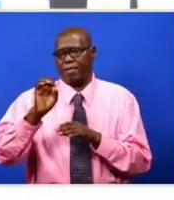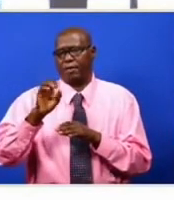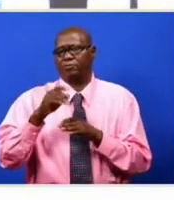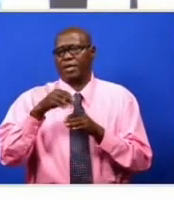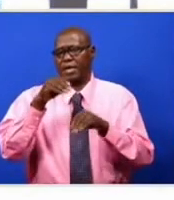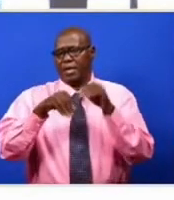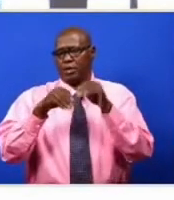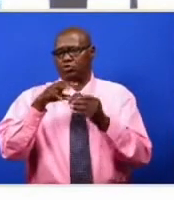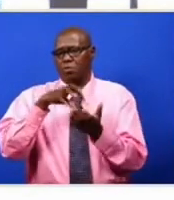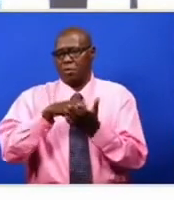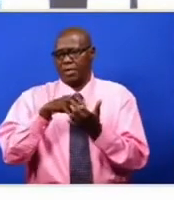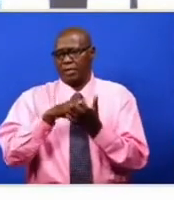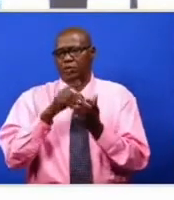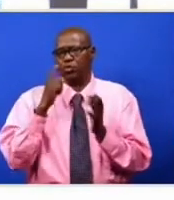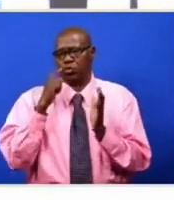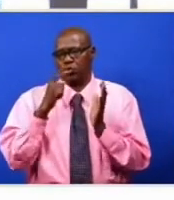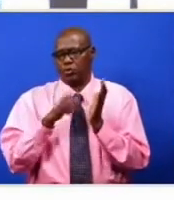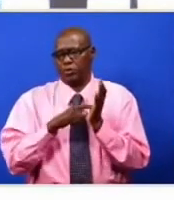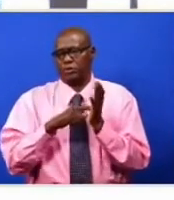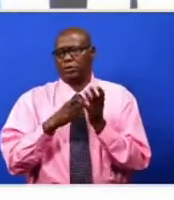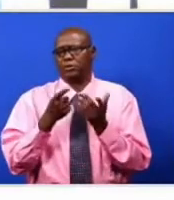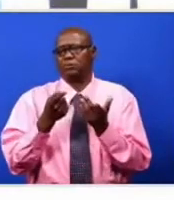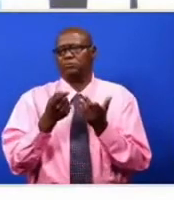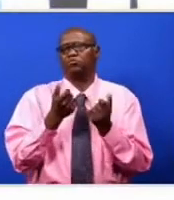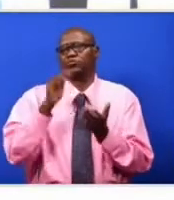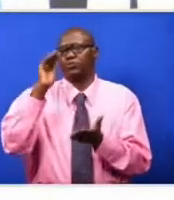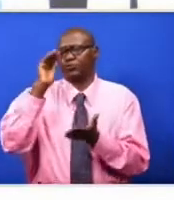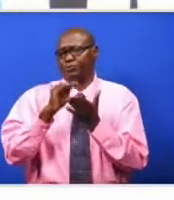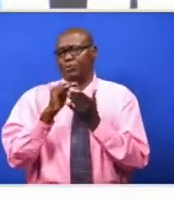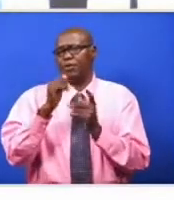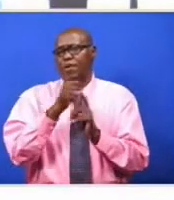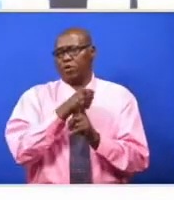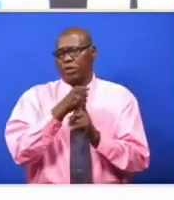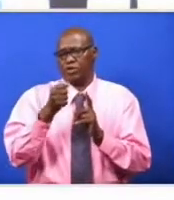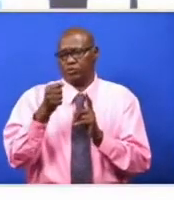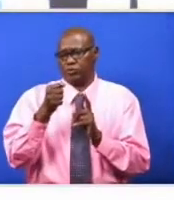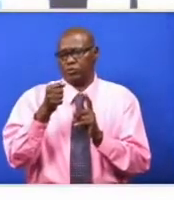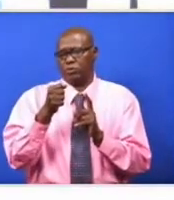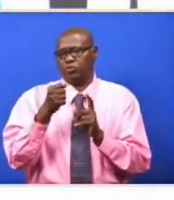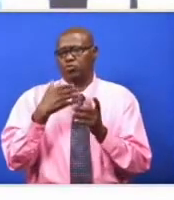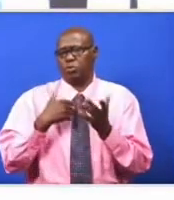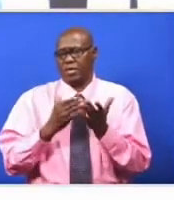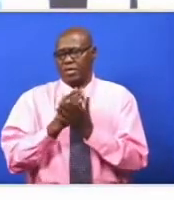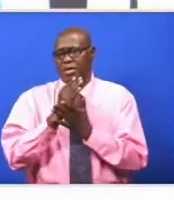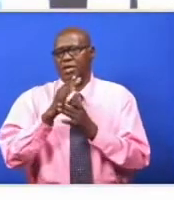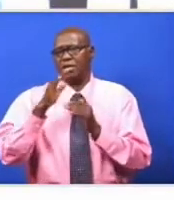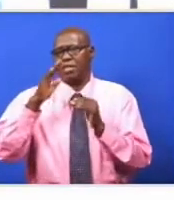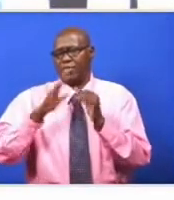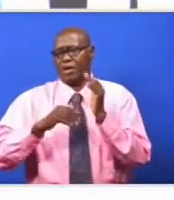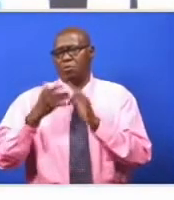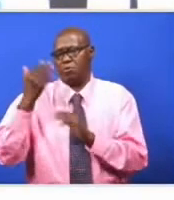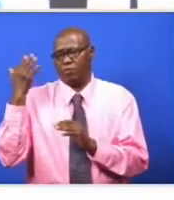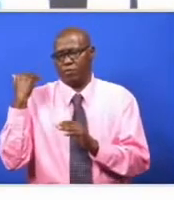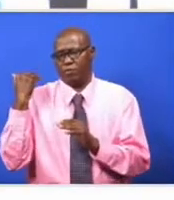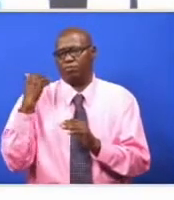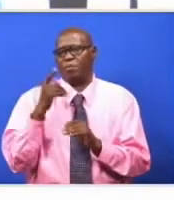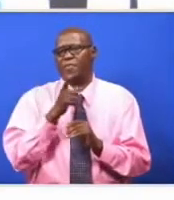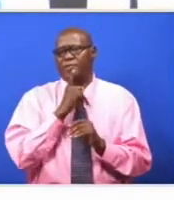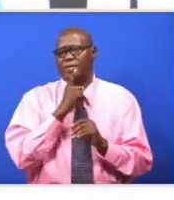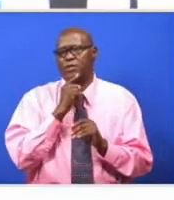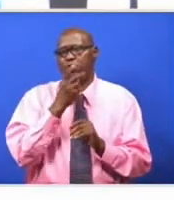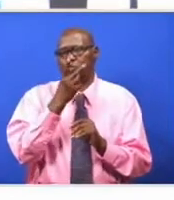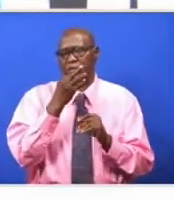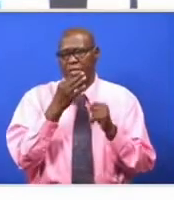matters, noting that there were fewer human rights violations compared to other elections in the country. She, however, pointed out